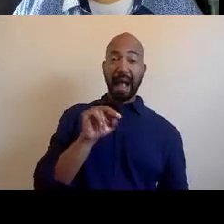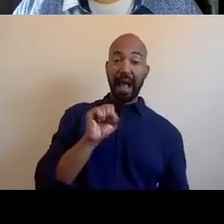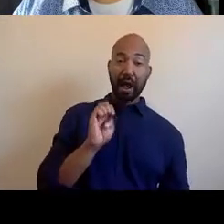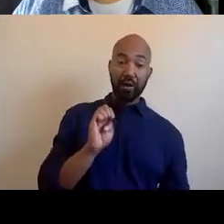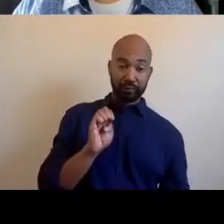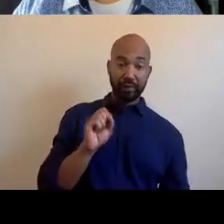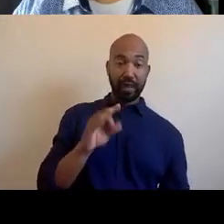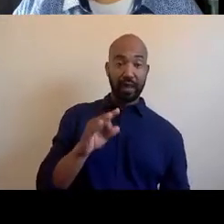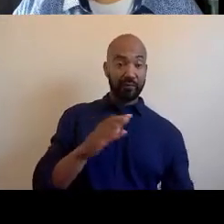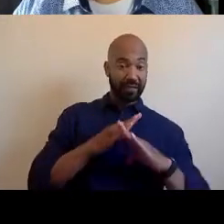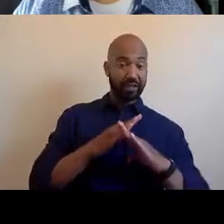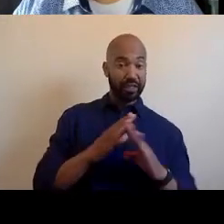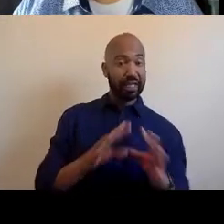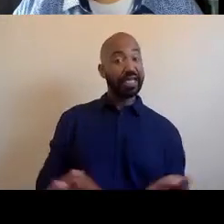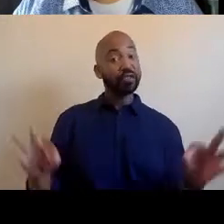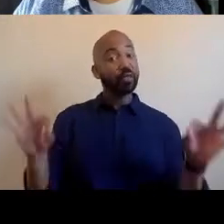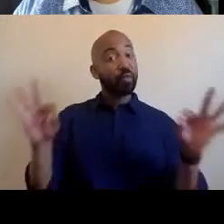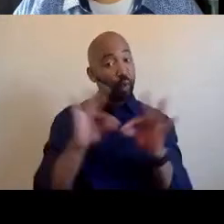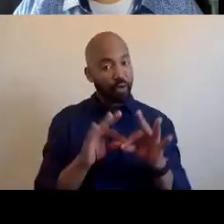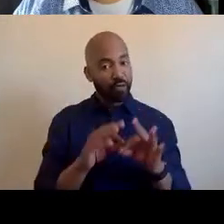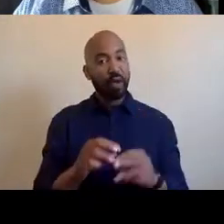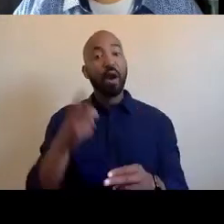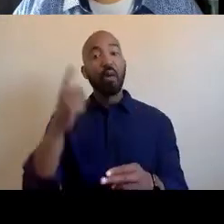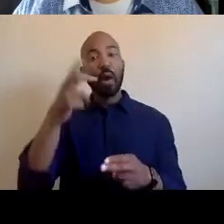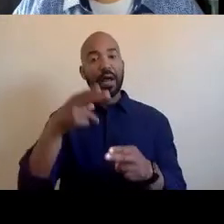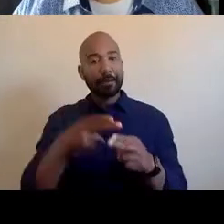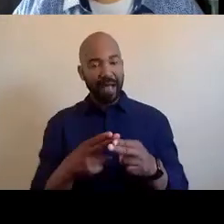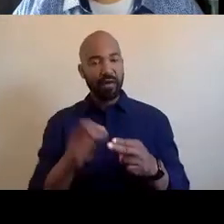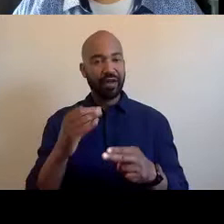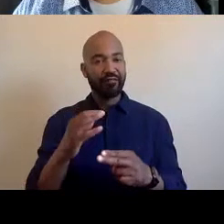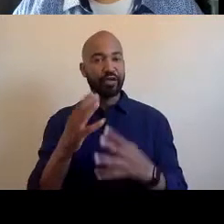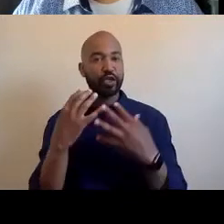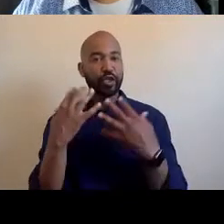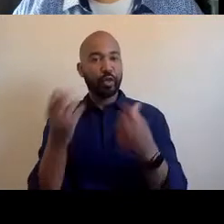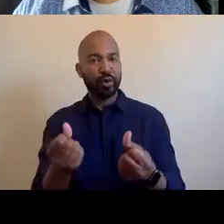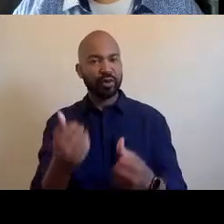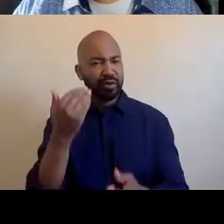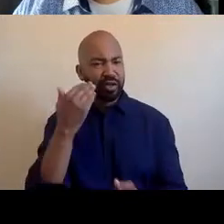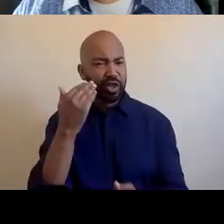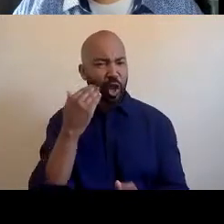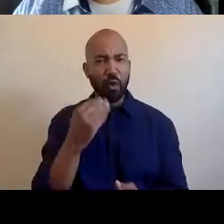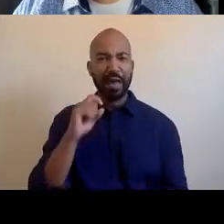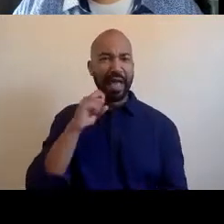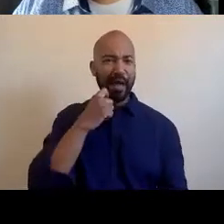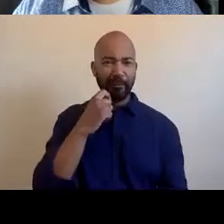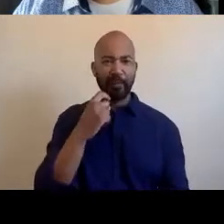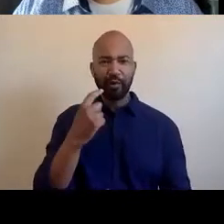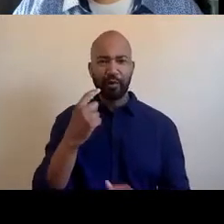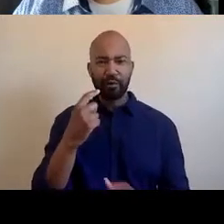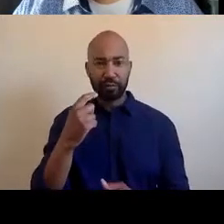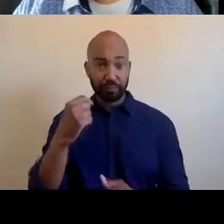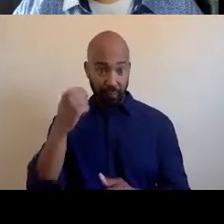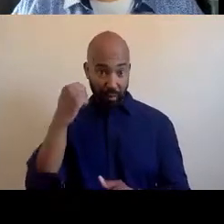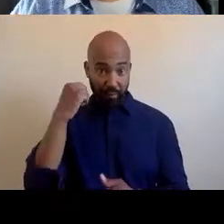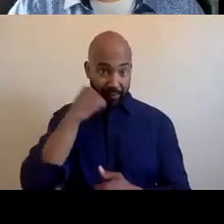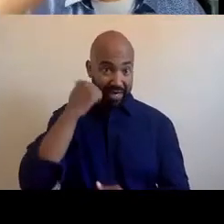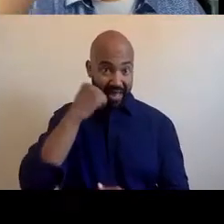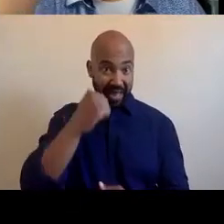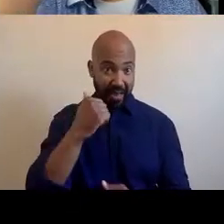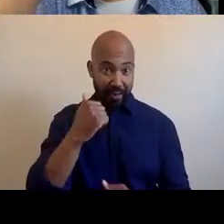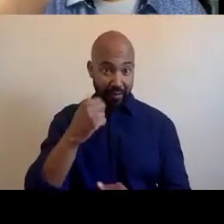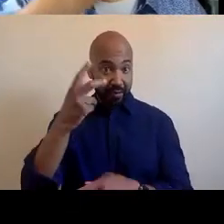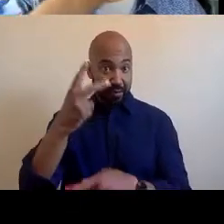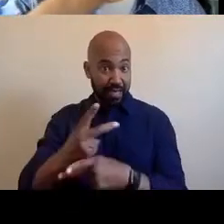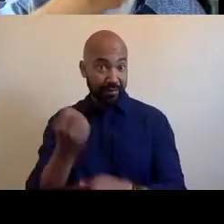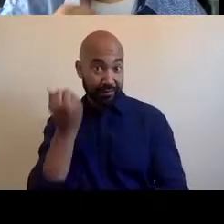day keeps the doctor away, that's true. That's so true. So that really, keeps your